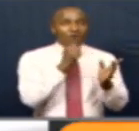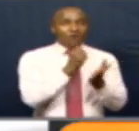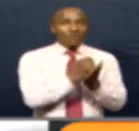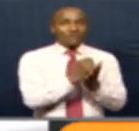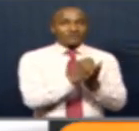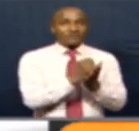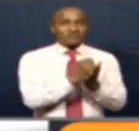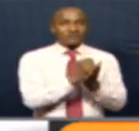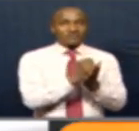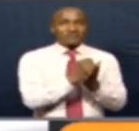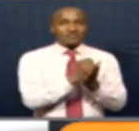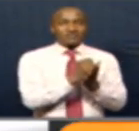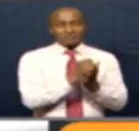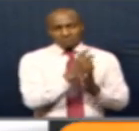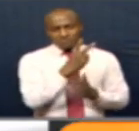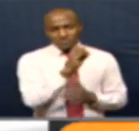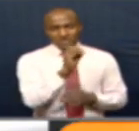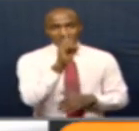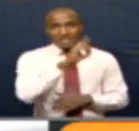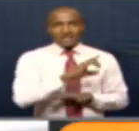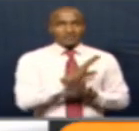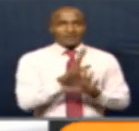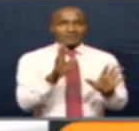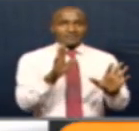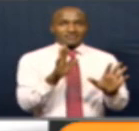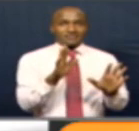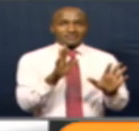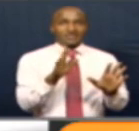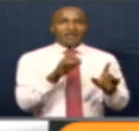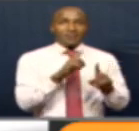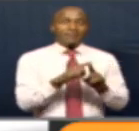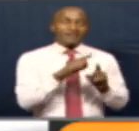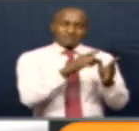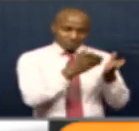for some 20 or so days. But there you are.